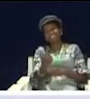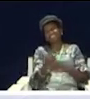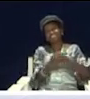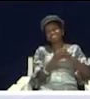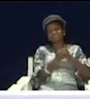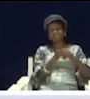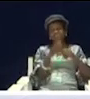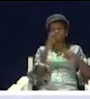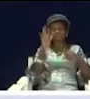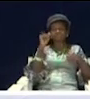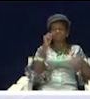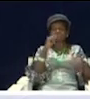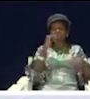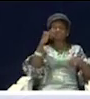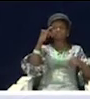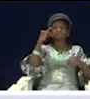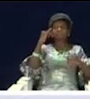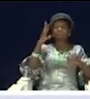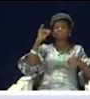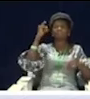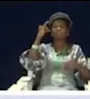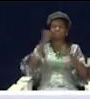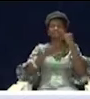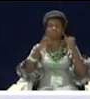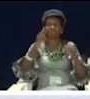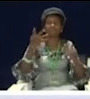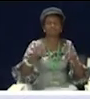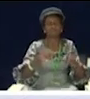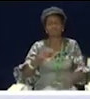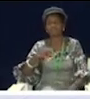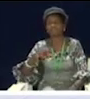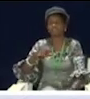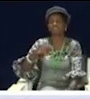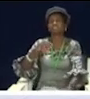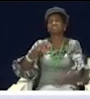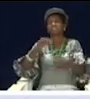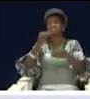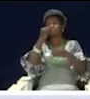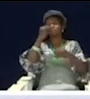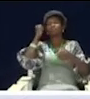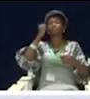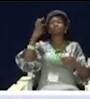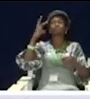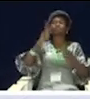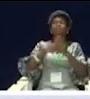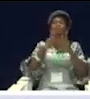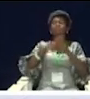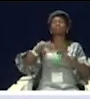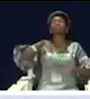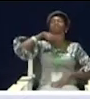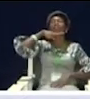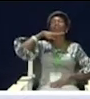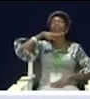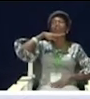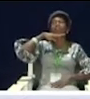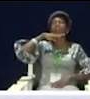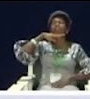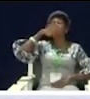But by the end of the meal, she was so satisfied. I got what I wanted.